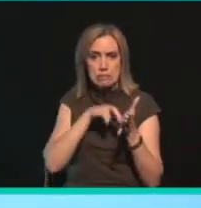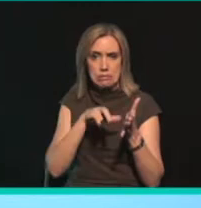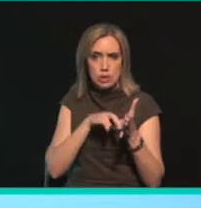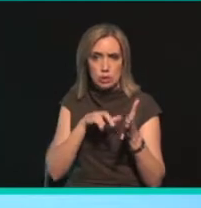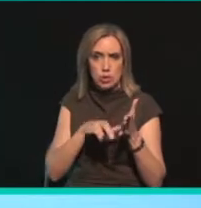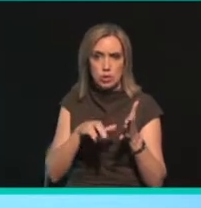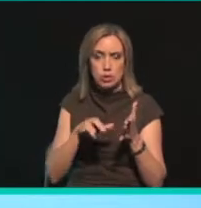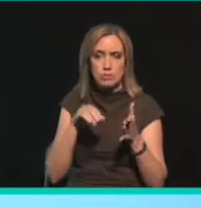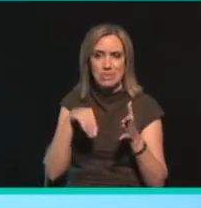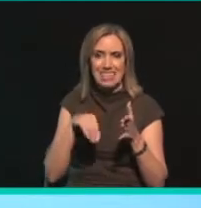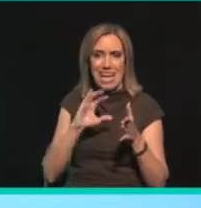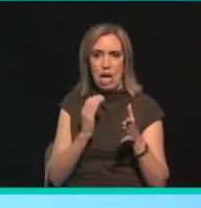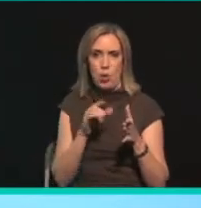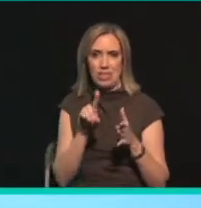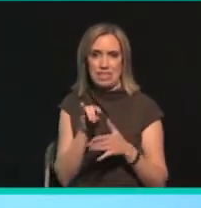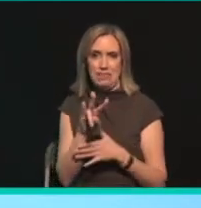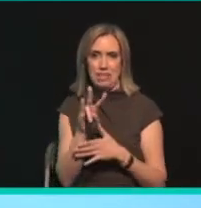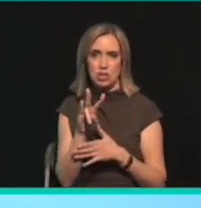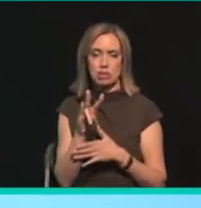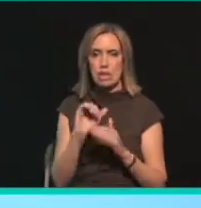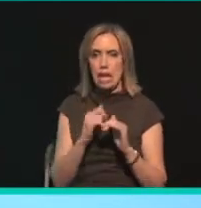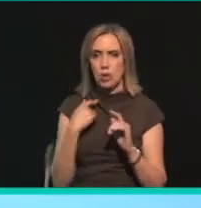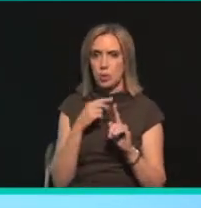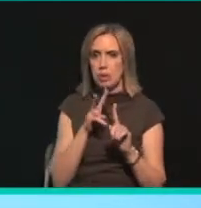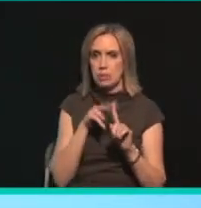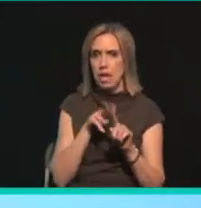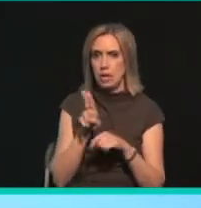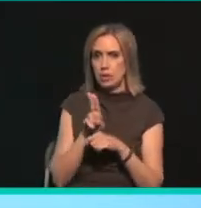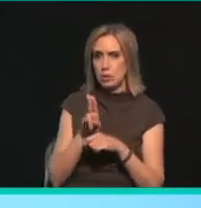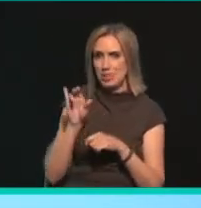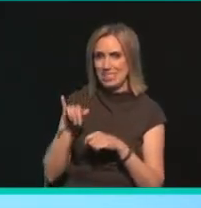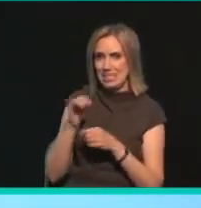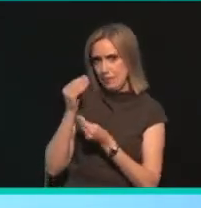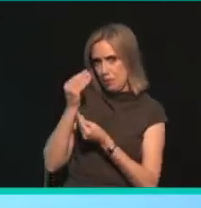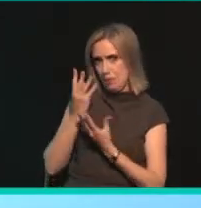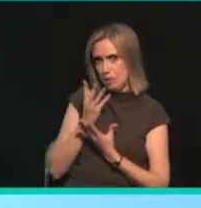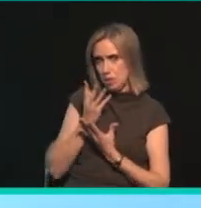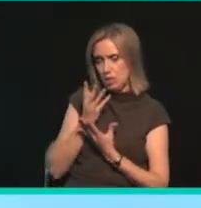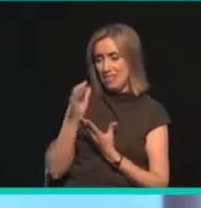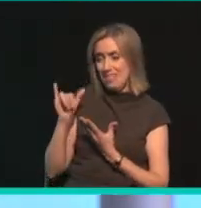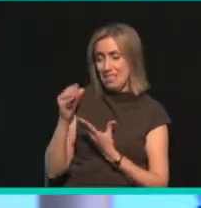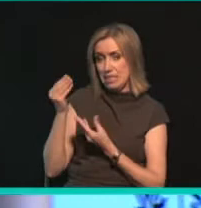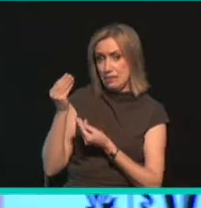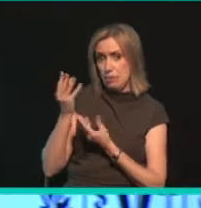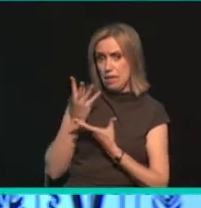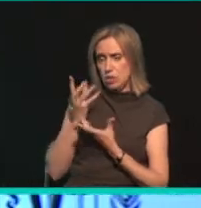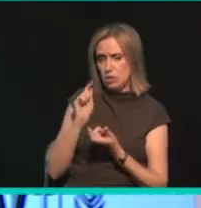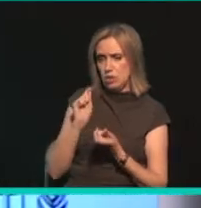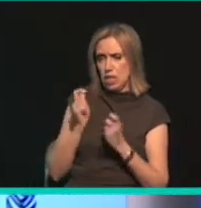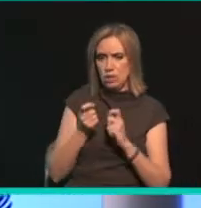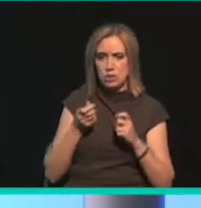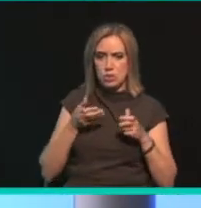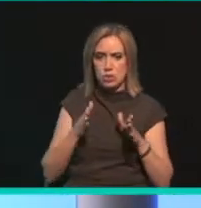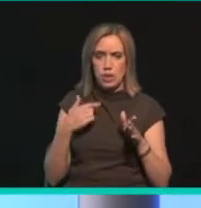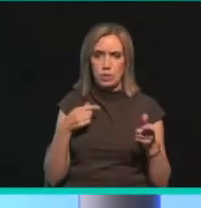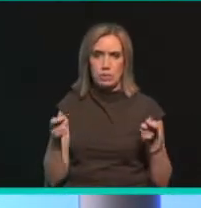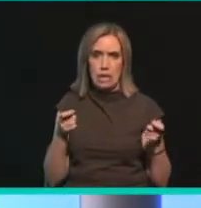of how we are starting to apply this. Big data has changed the way we